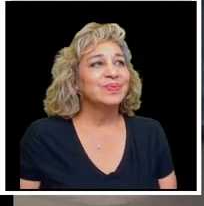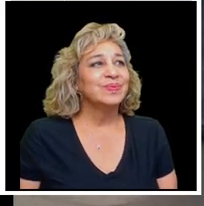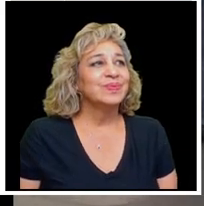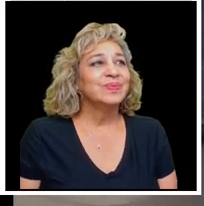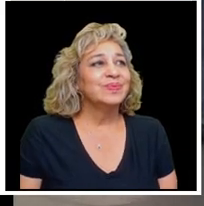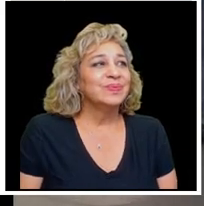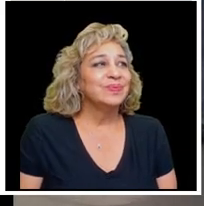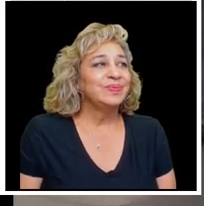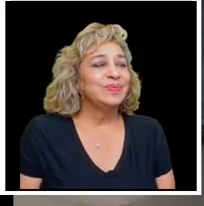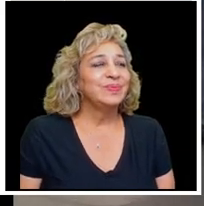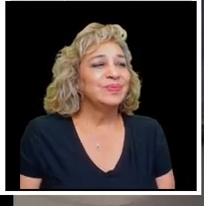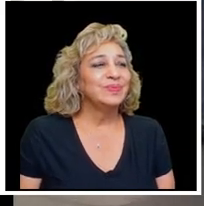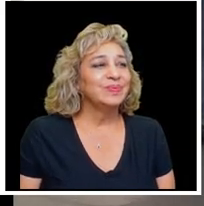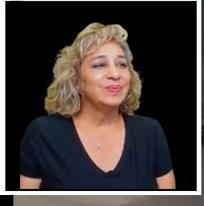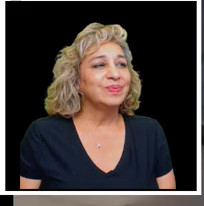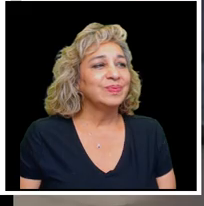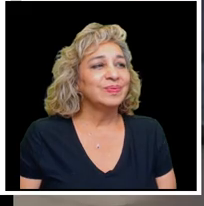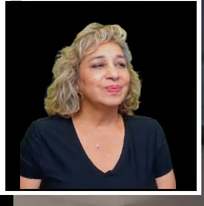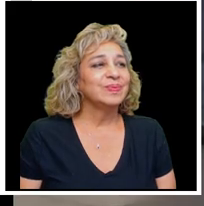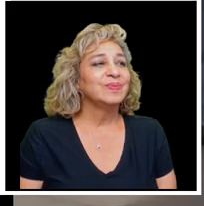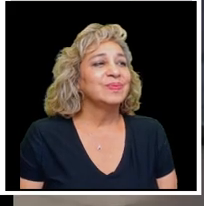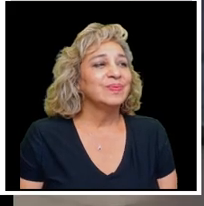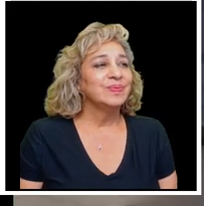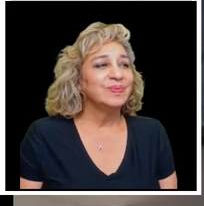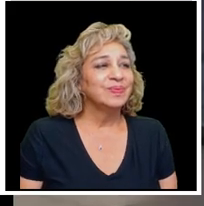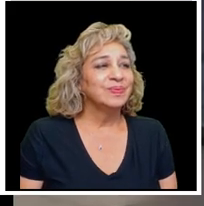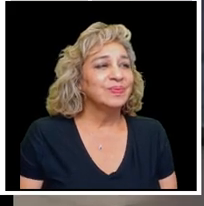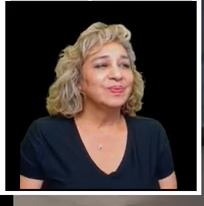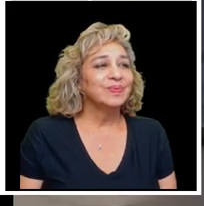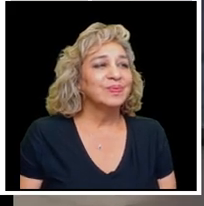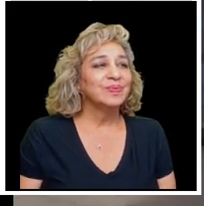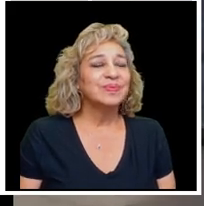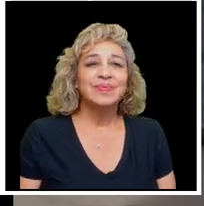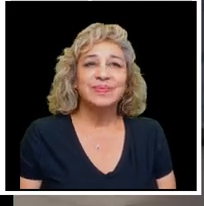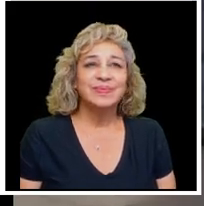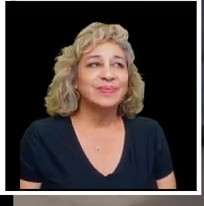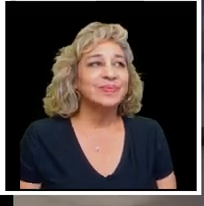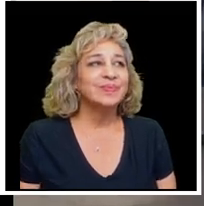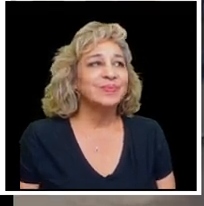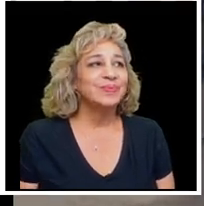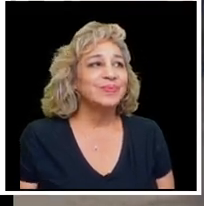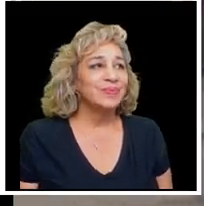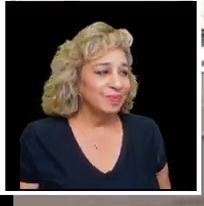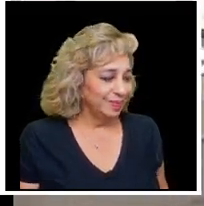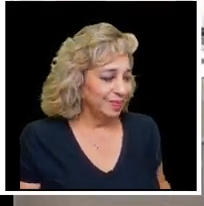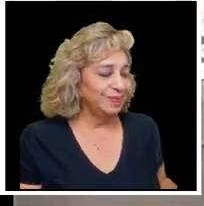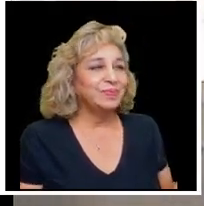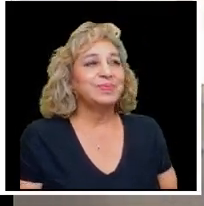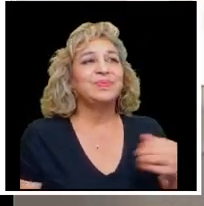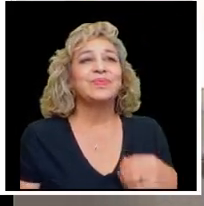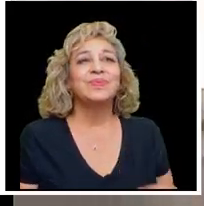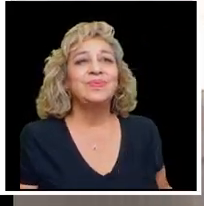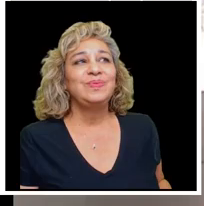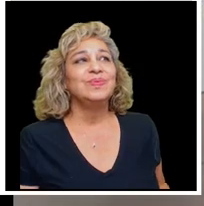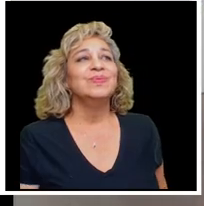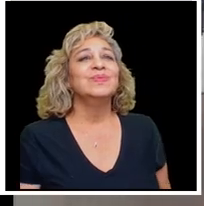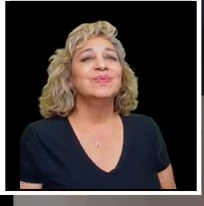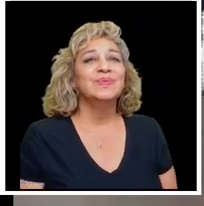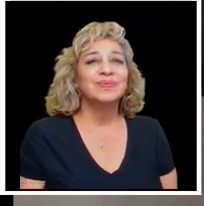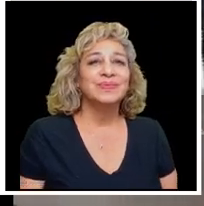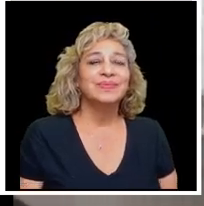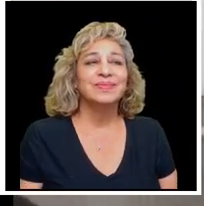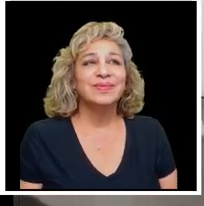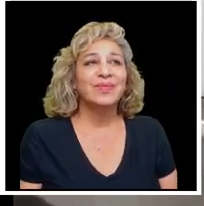constitutional de los Estados Unidos Peggy Carlos listens yellow Andres Manuel Lopez all alone